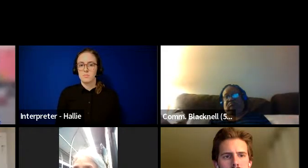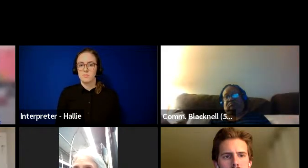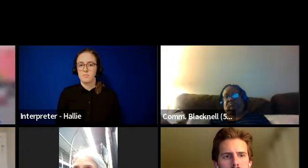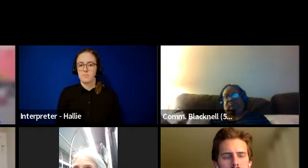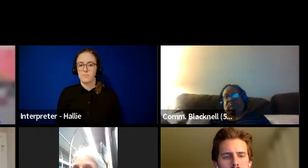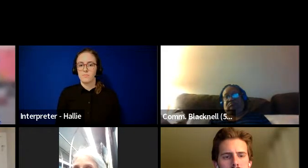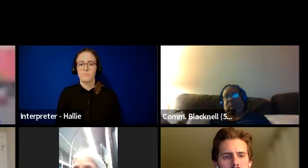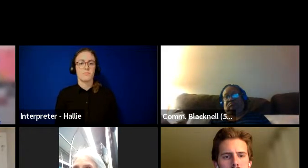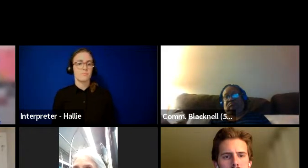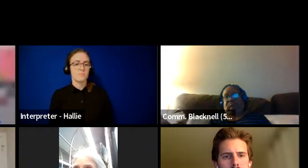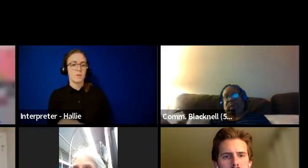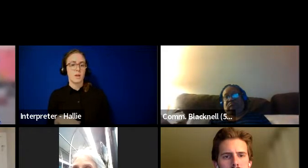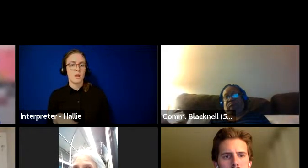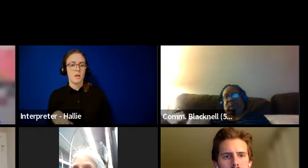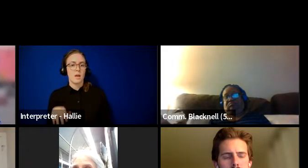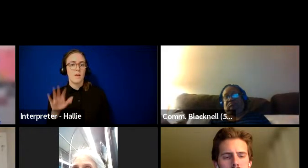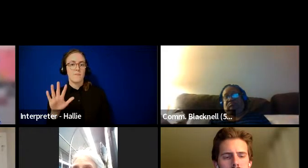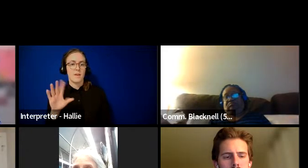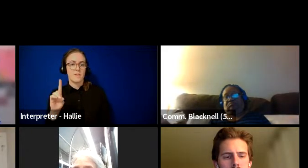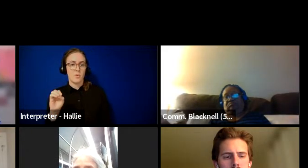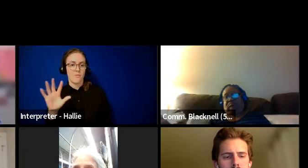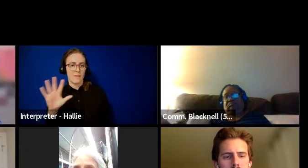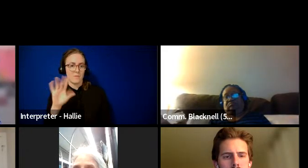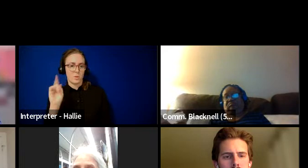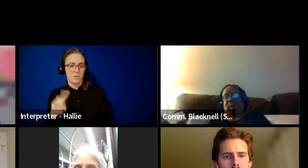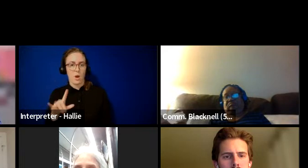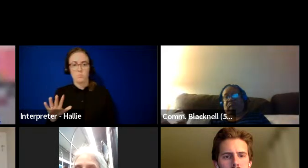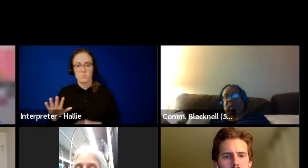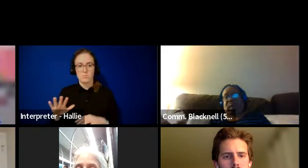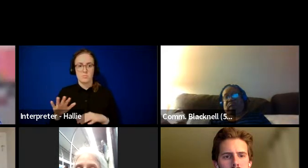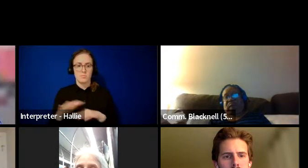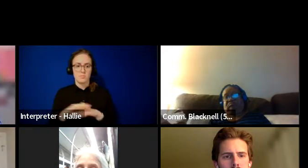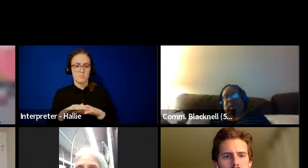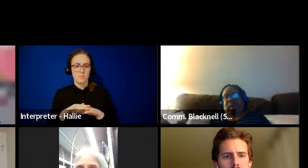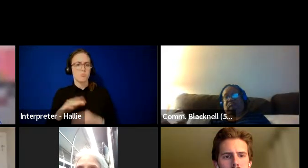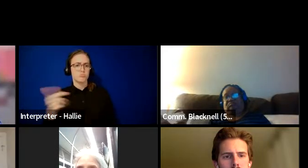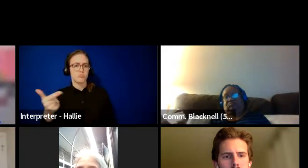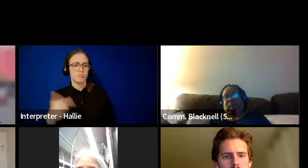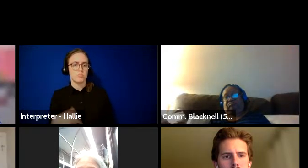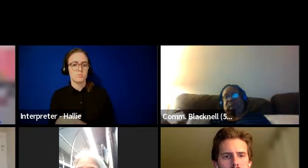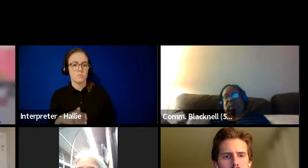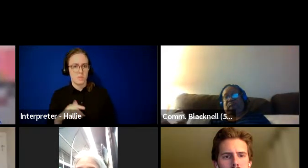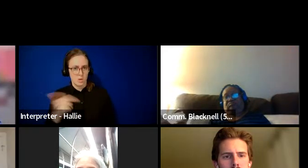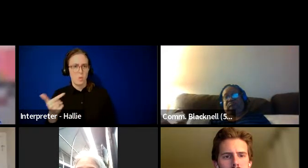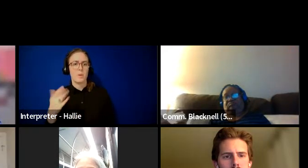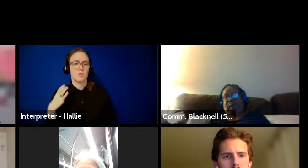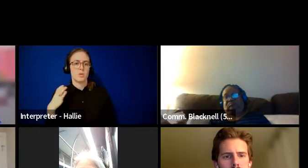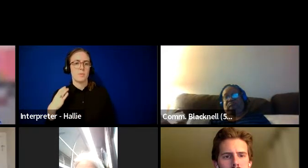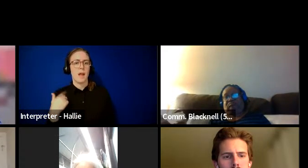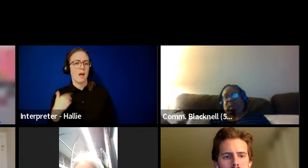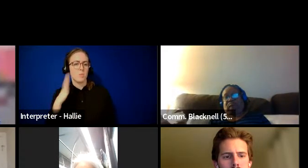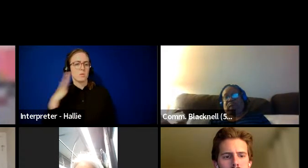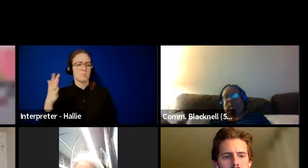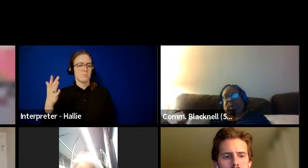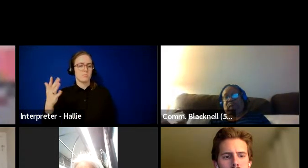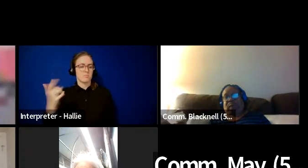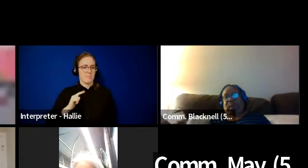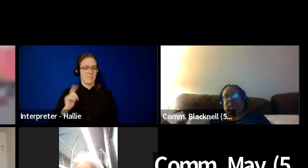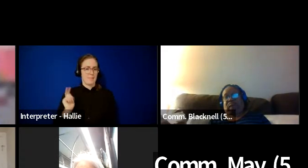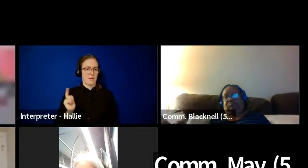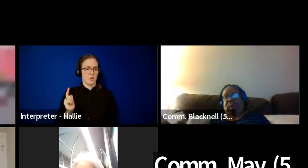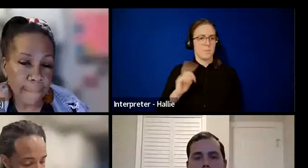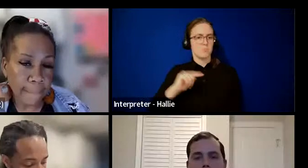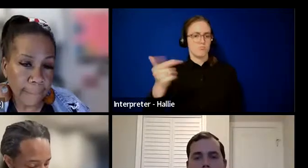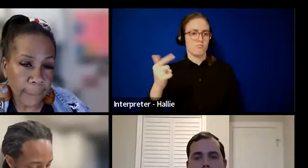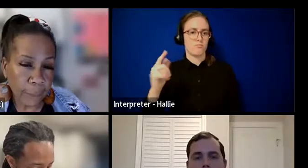Captain Mayor, I'll just have a quick follow-up question on that. Well, Do you guys, go ahead. Go ahead, Chairman. I'll come back. Go ahead. do you